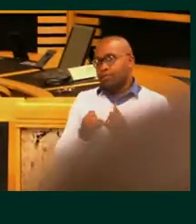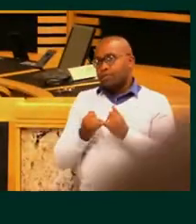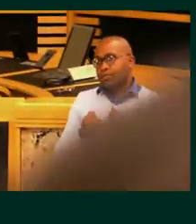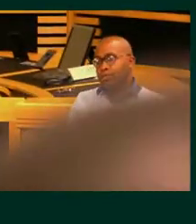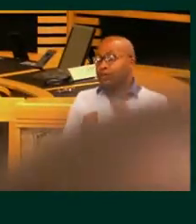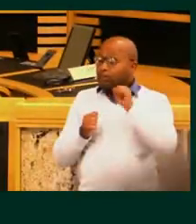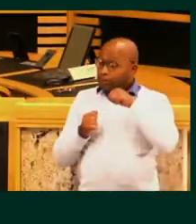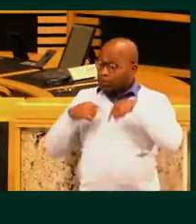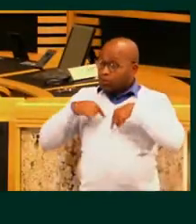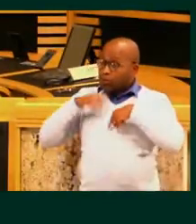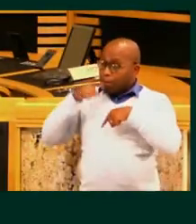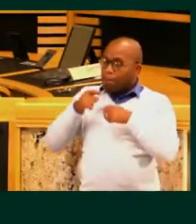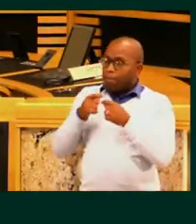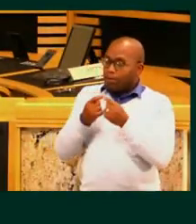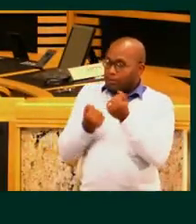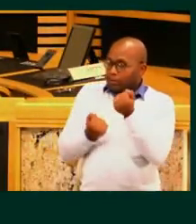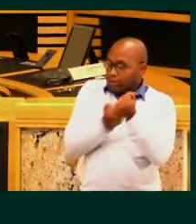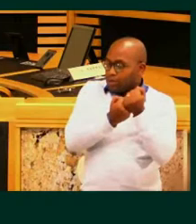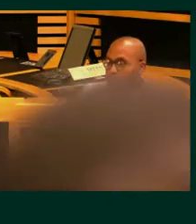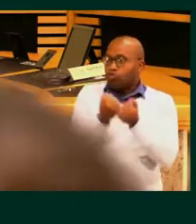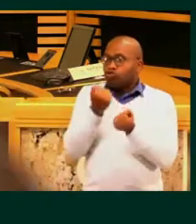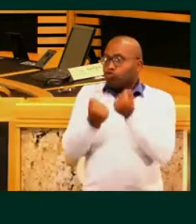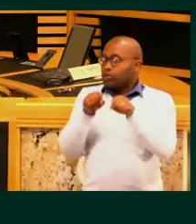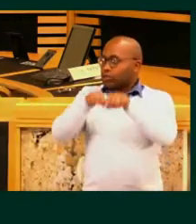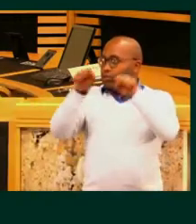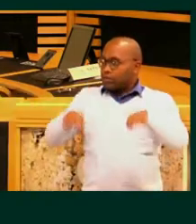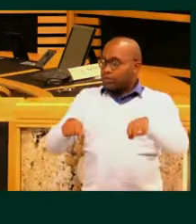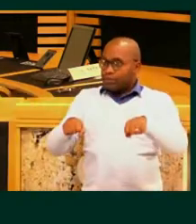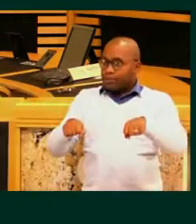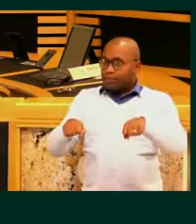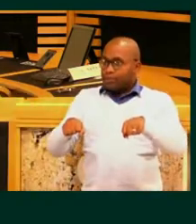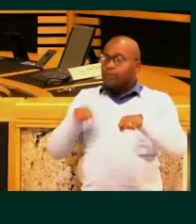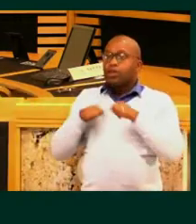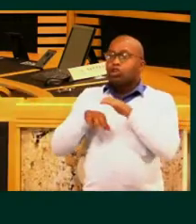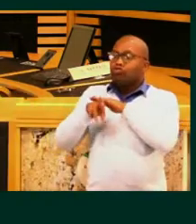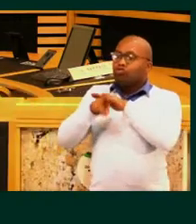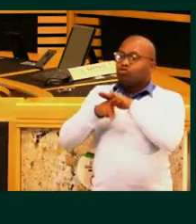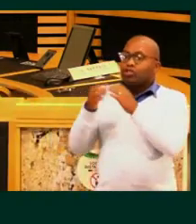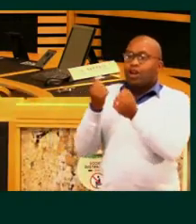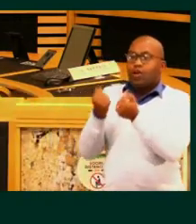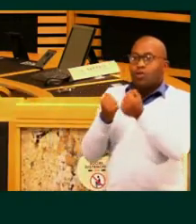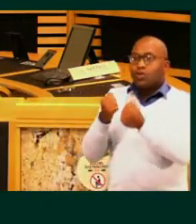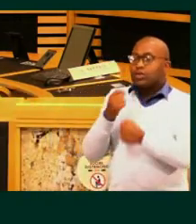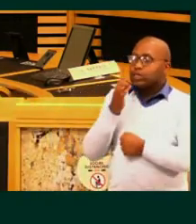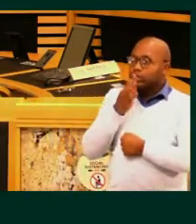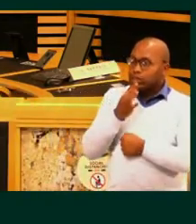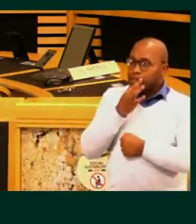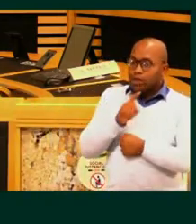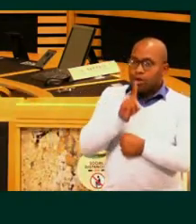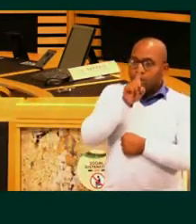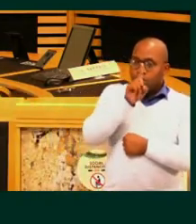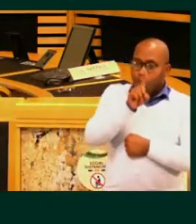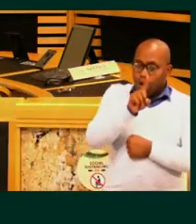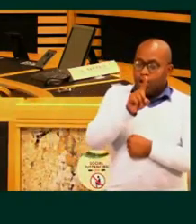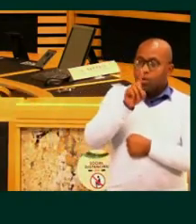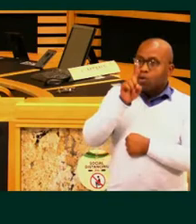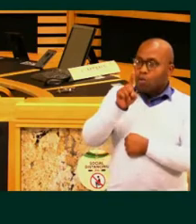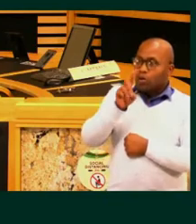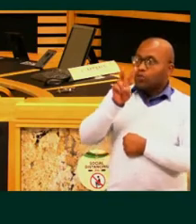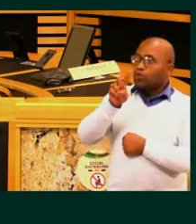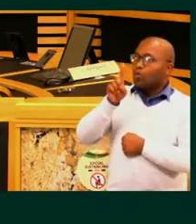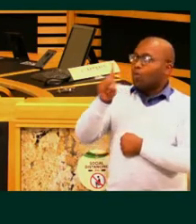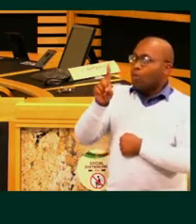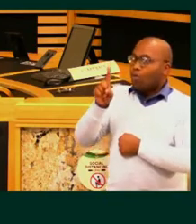sentences but what is the stat saying the regional courts recorded 1,821 convictions and